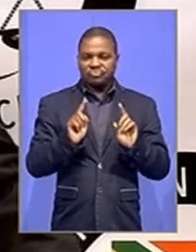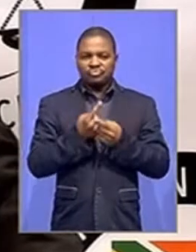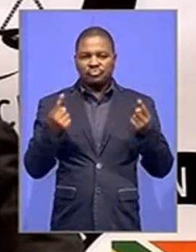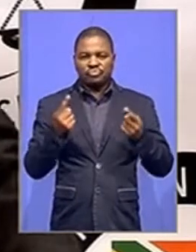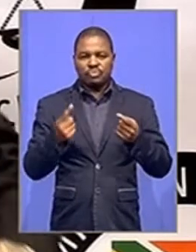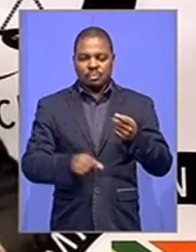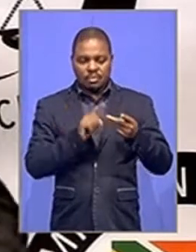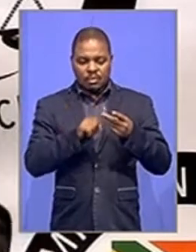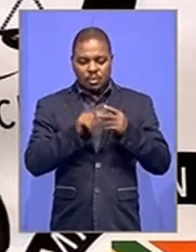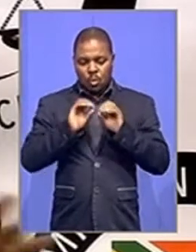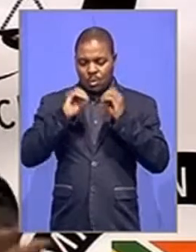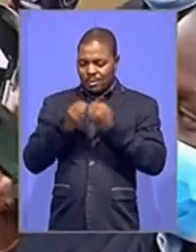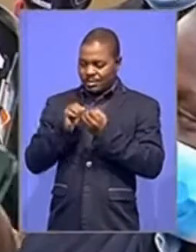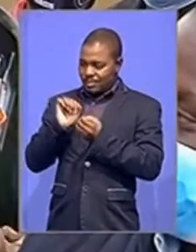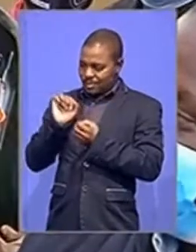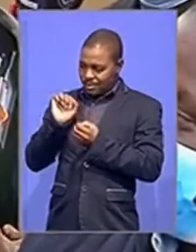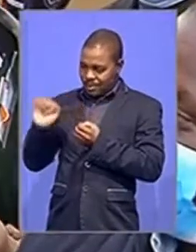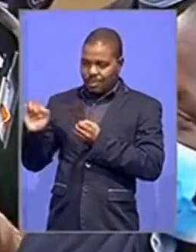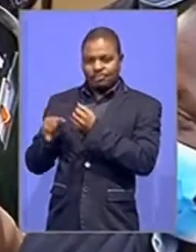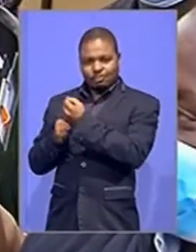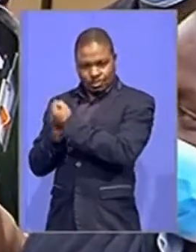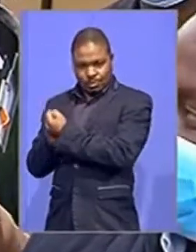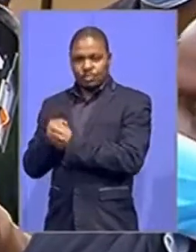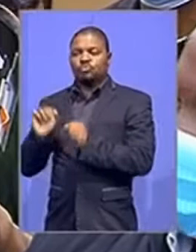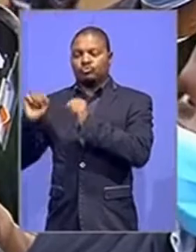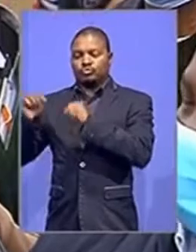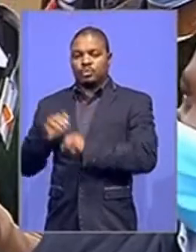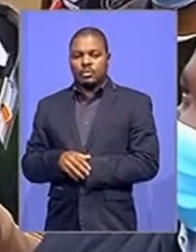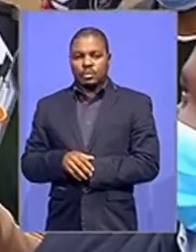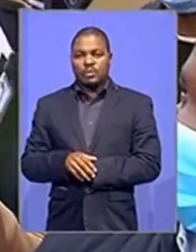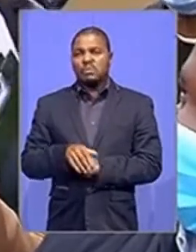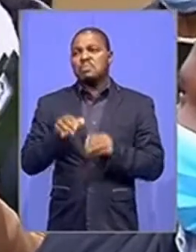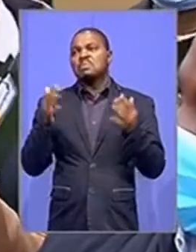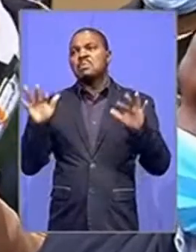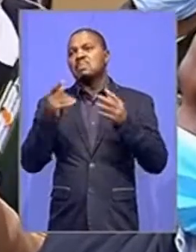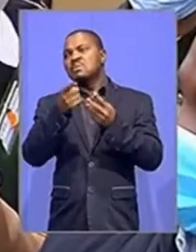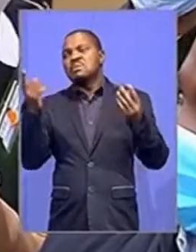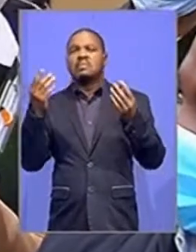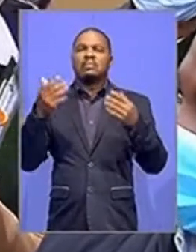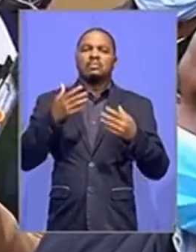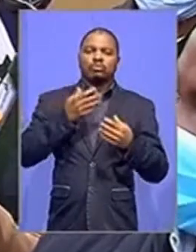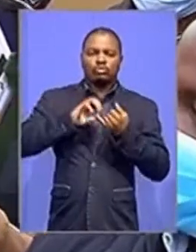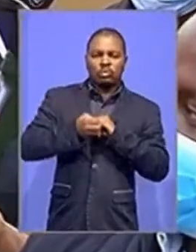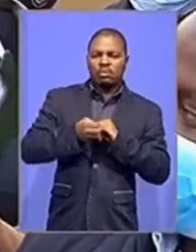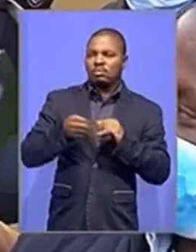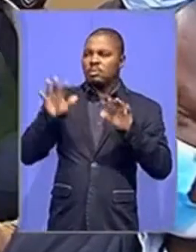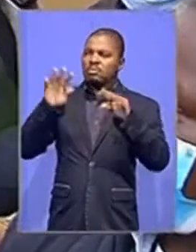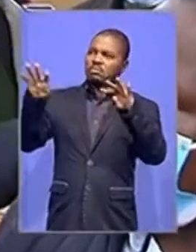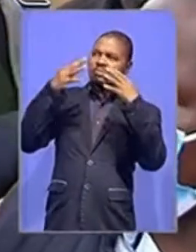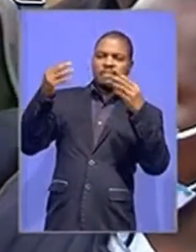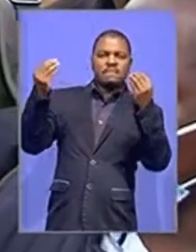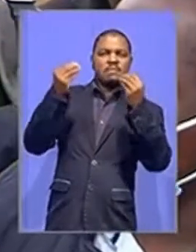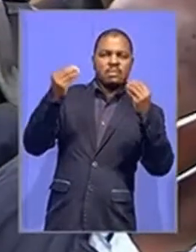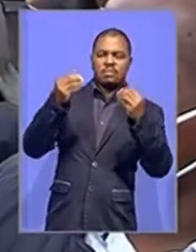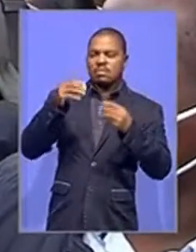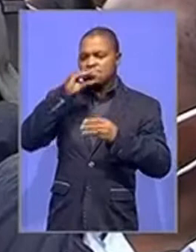le dumalana nae. It's wrong for comrades to try and become populists and talk about Zuma all